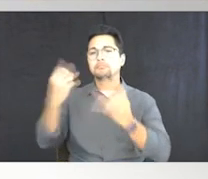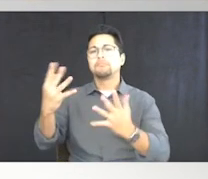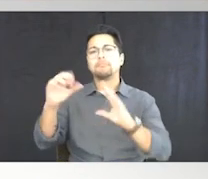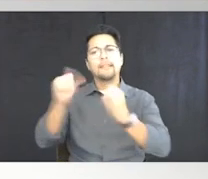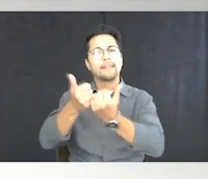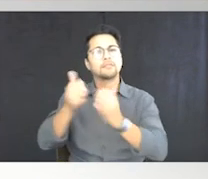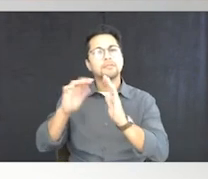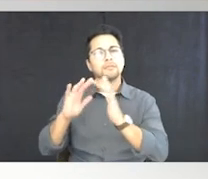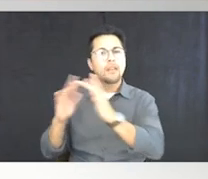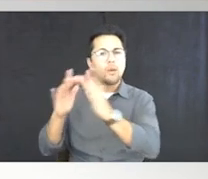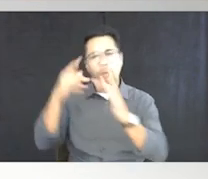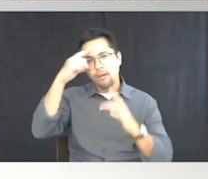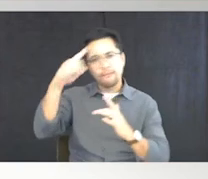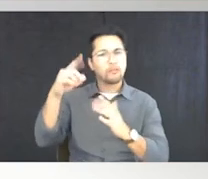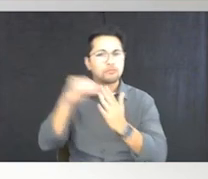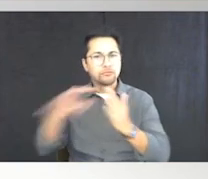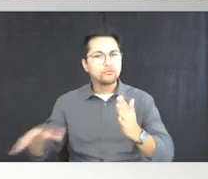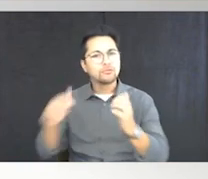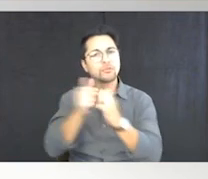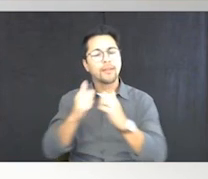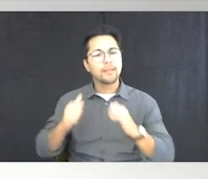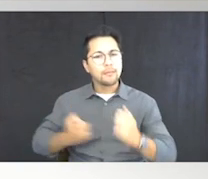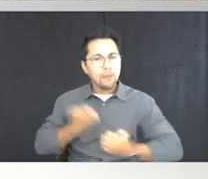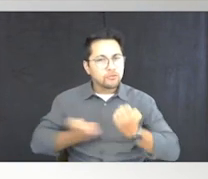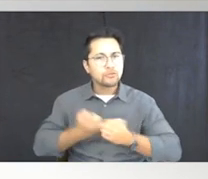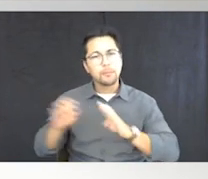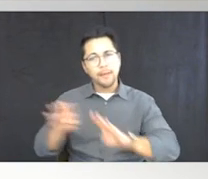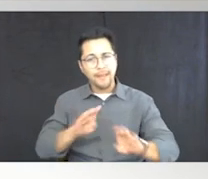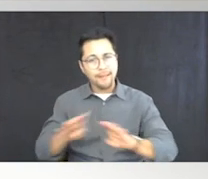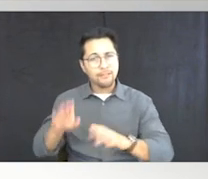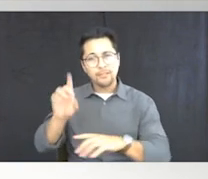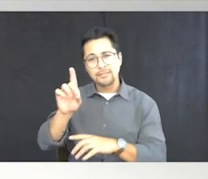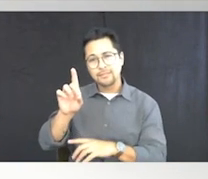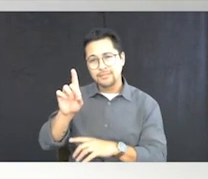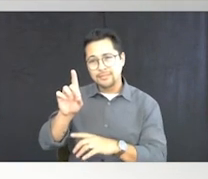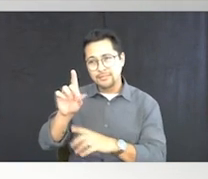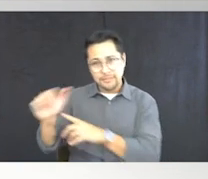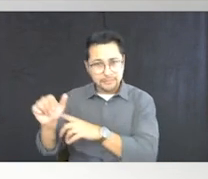Multi-Agency Network for Students with Emotional and Behavioral Disabilities, SEDNet,